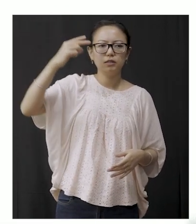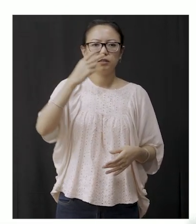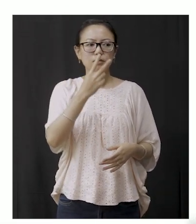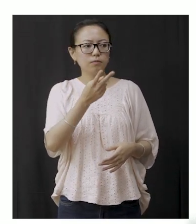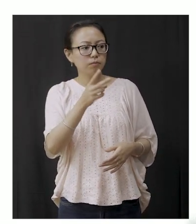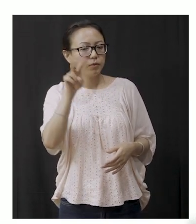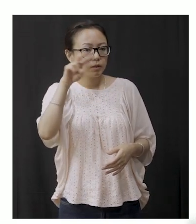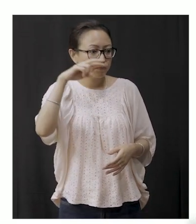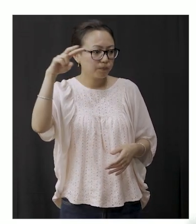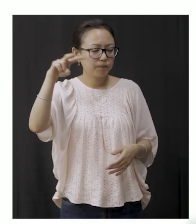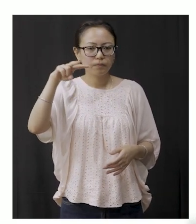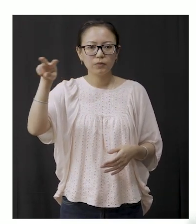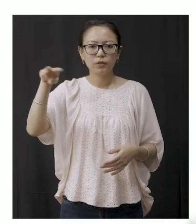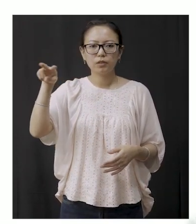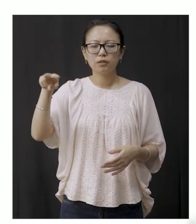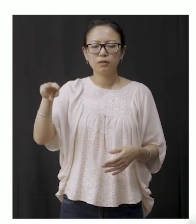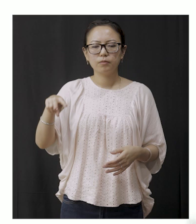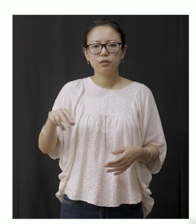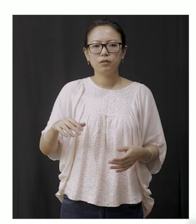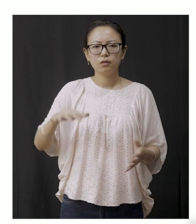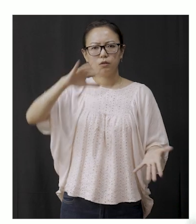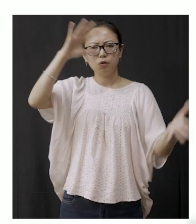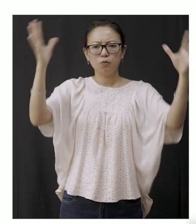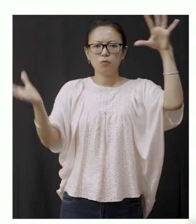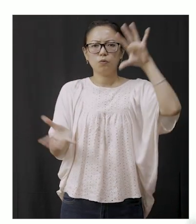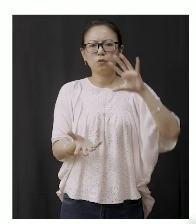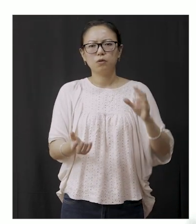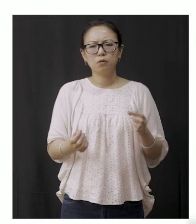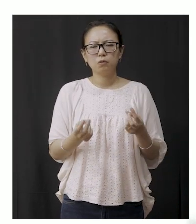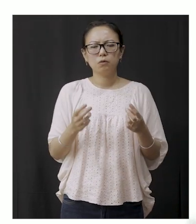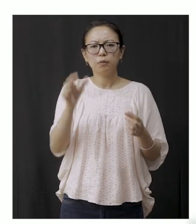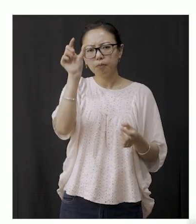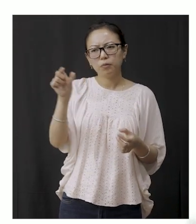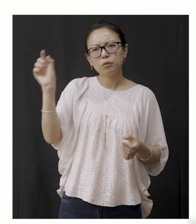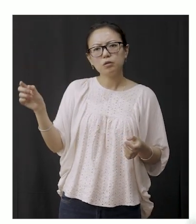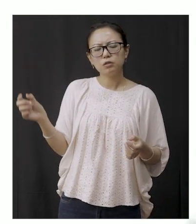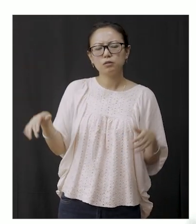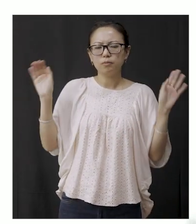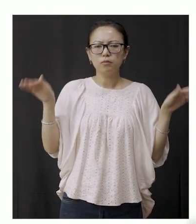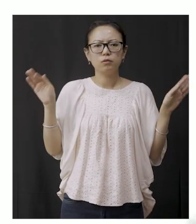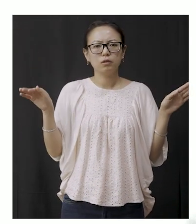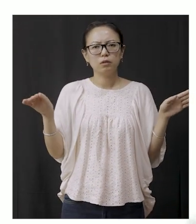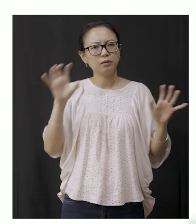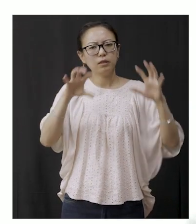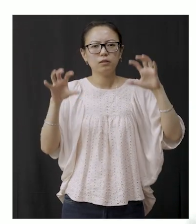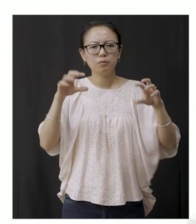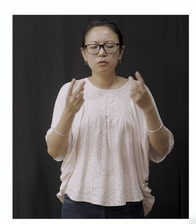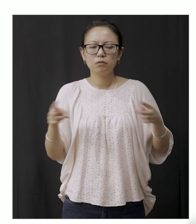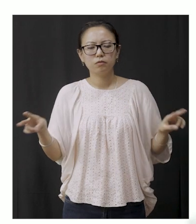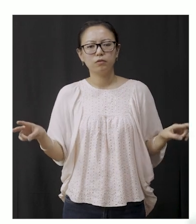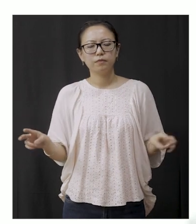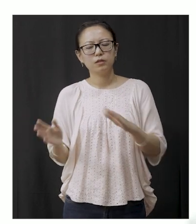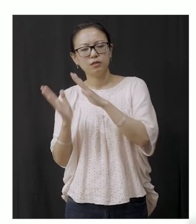rest of the world are sleeping. Do you sleep? Yes, we all does, right? Do